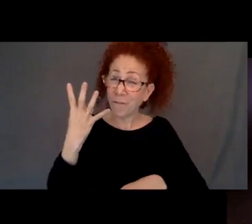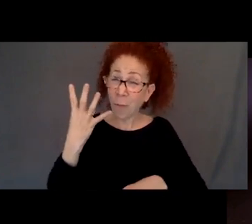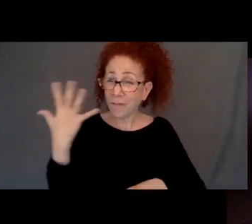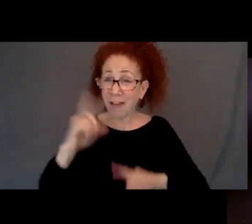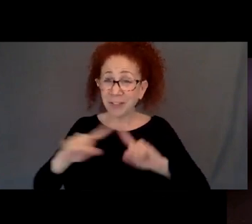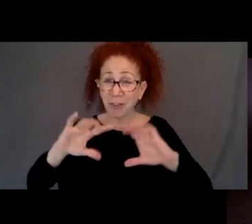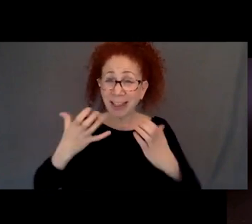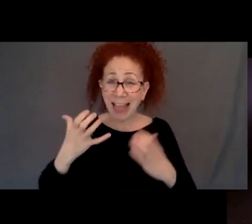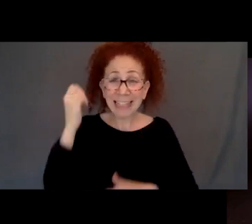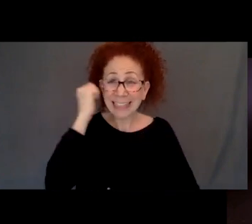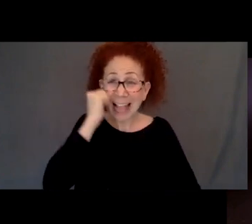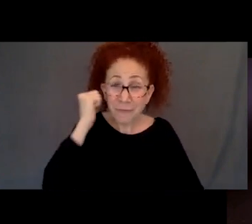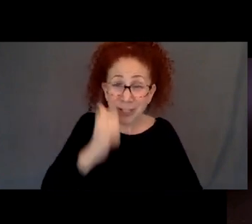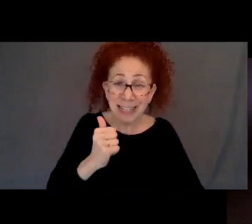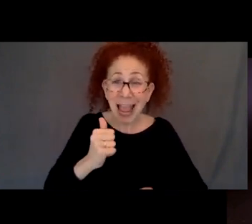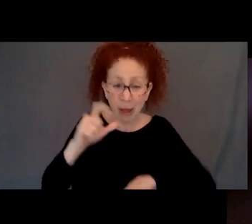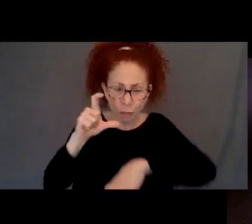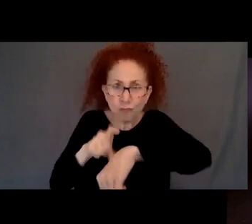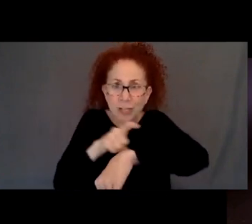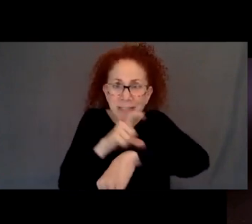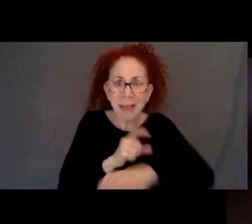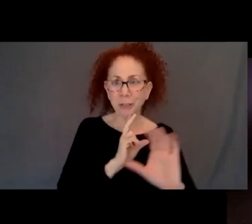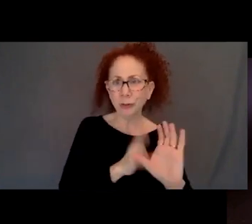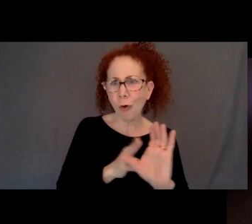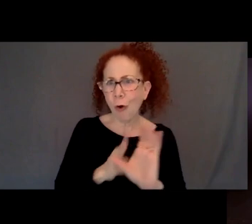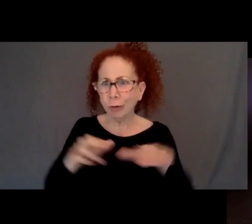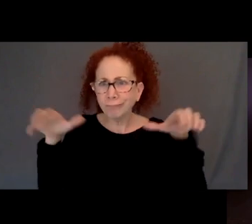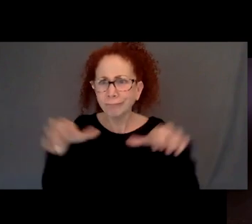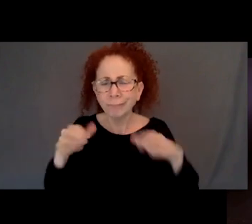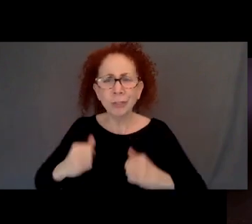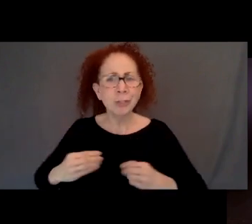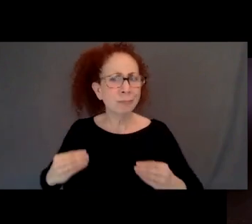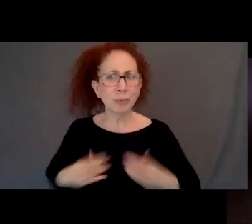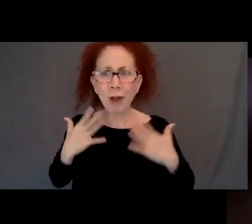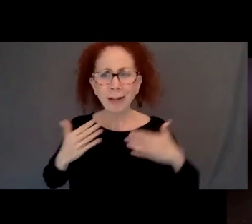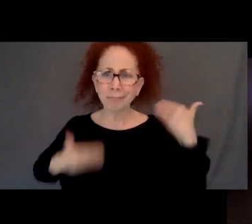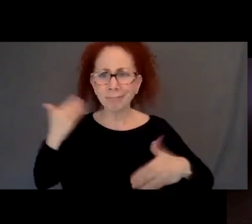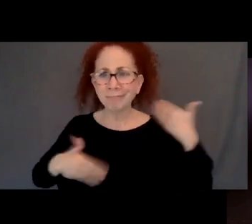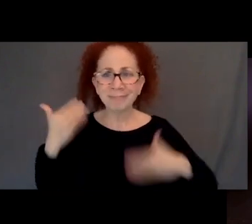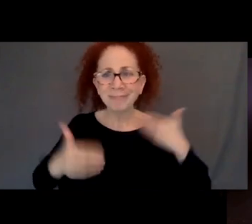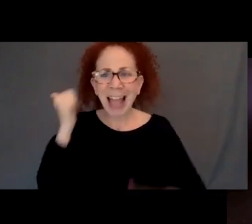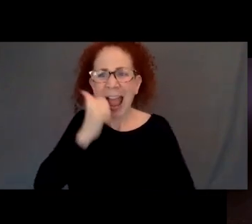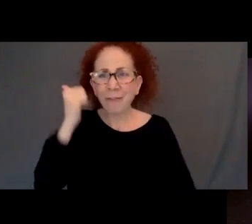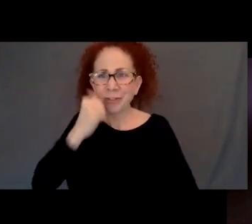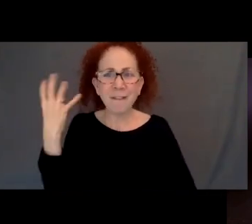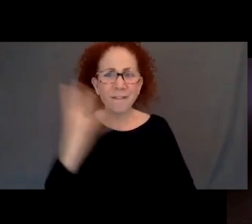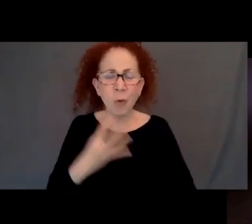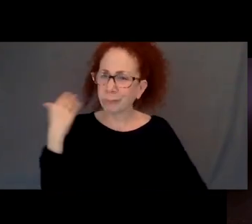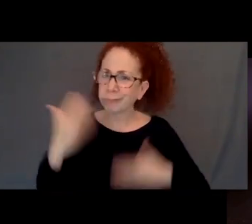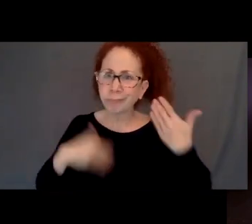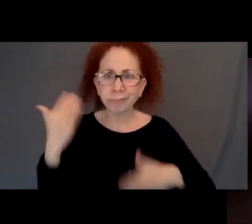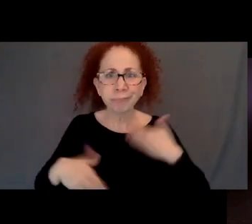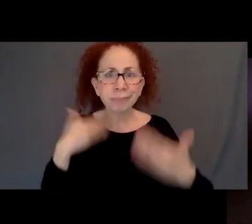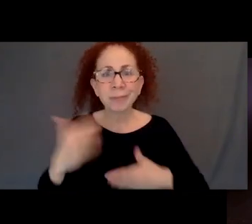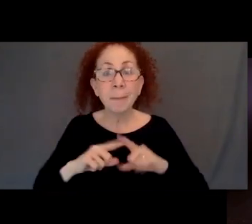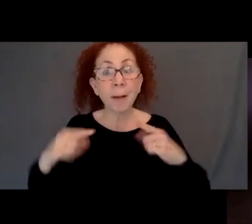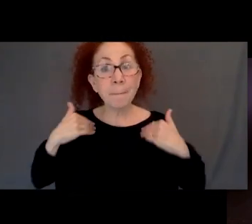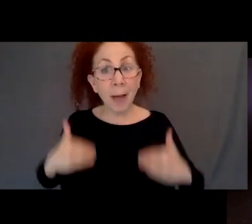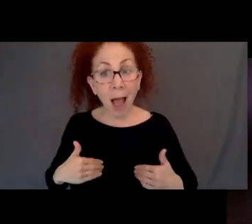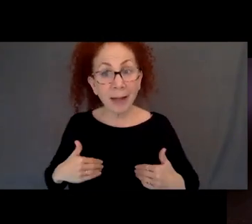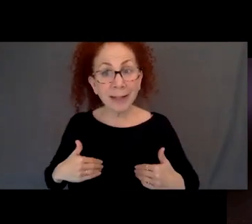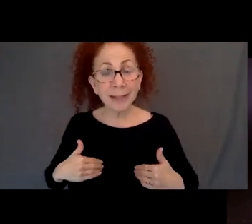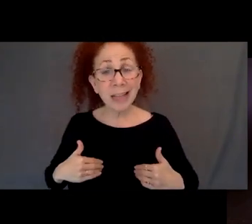have all your wristbands, and it would just be like this adrenaline moving, right? But then also the